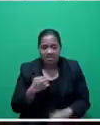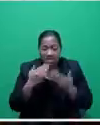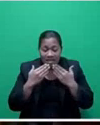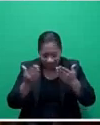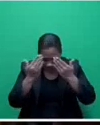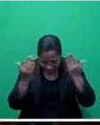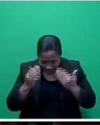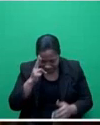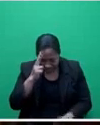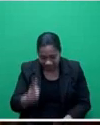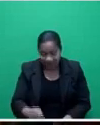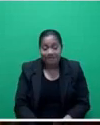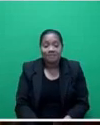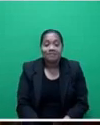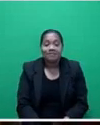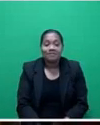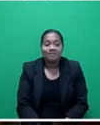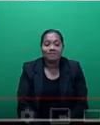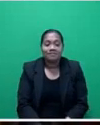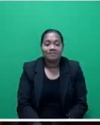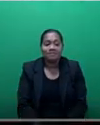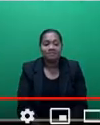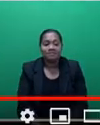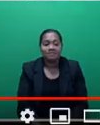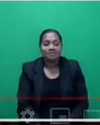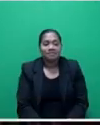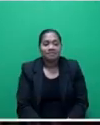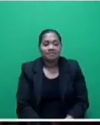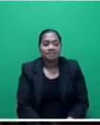I thank the honourable member for his statement.